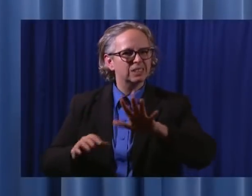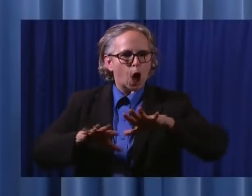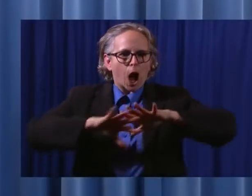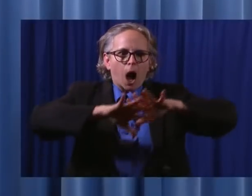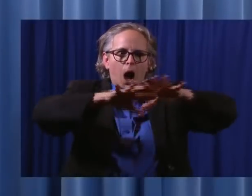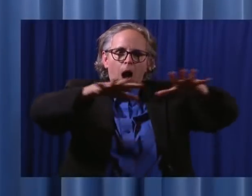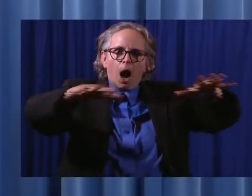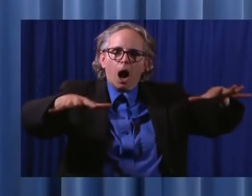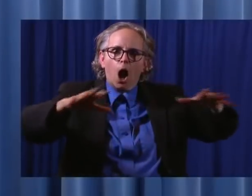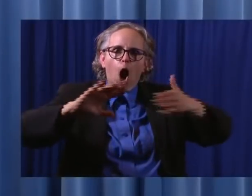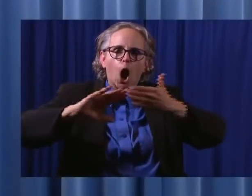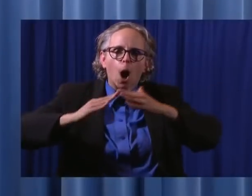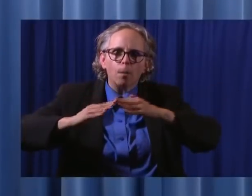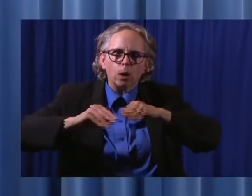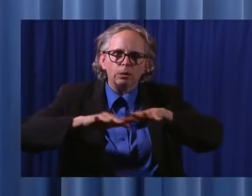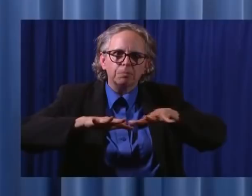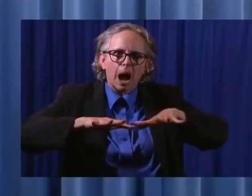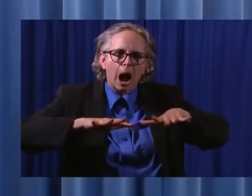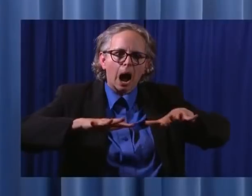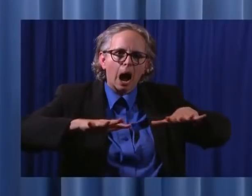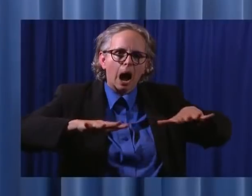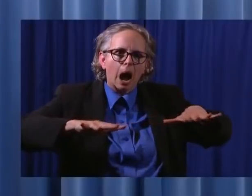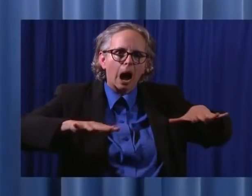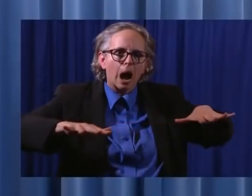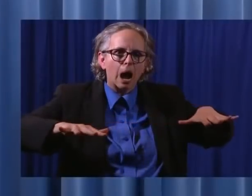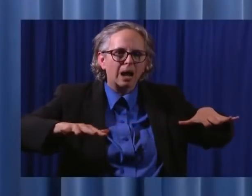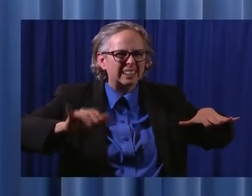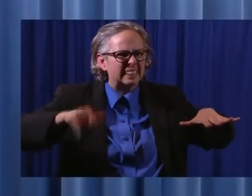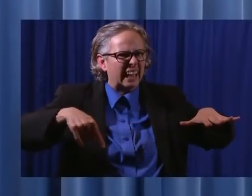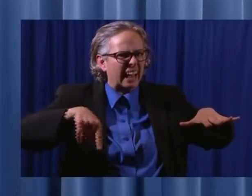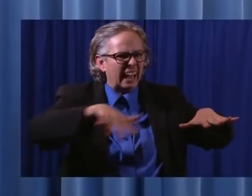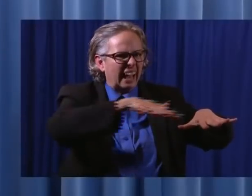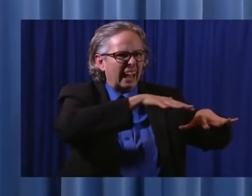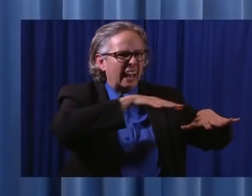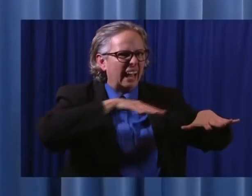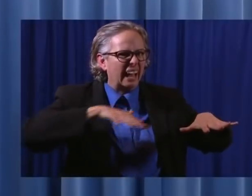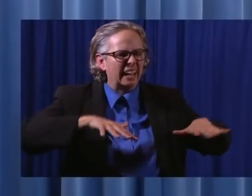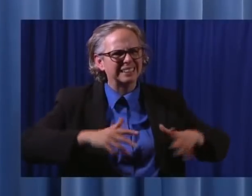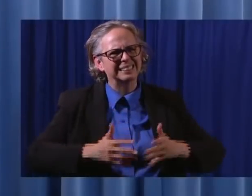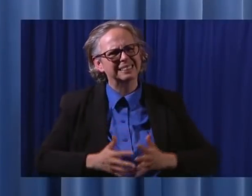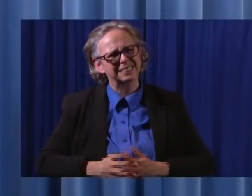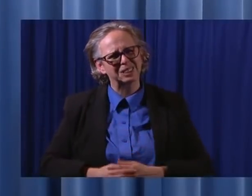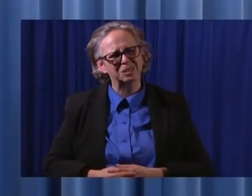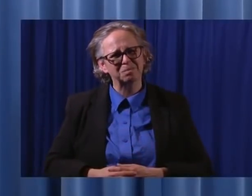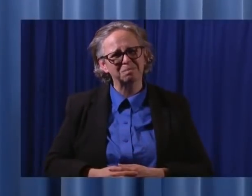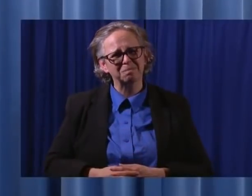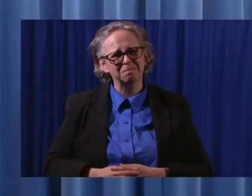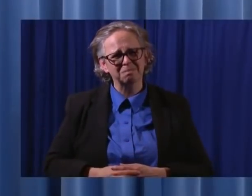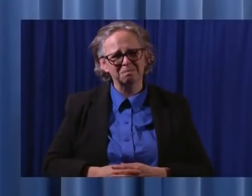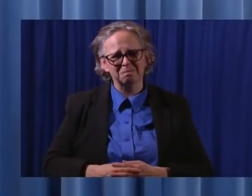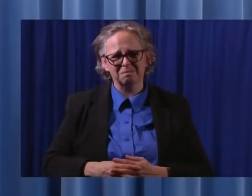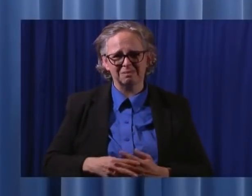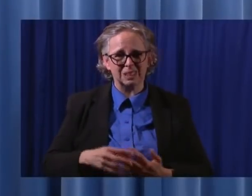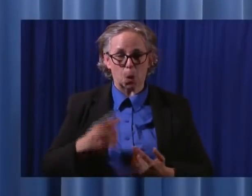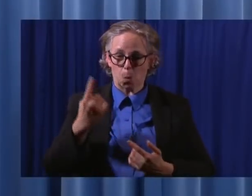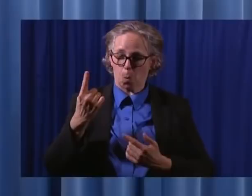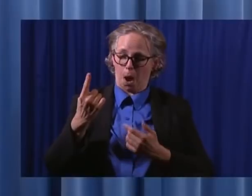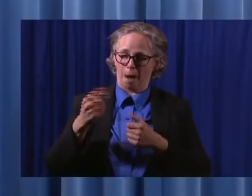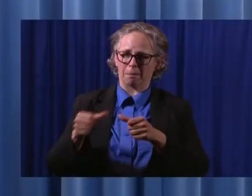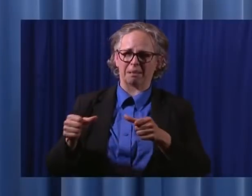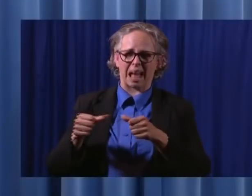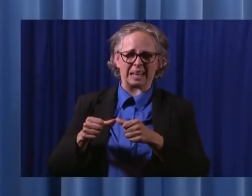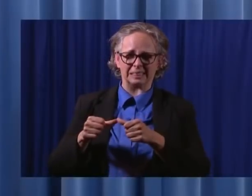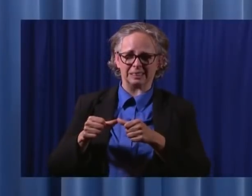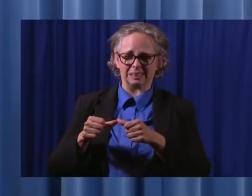by a nursing home. There may be nursing home numbers in there. I don't mean that, but this is community